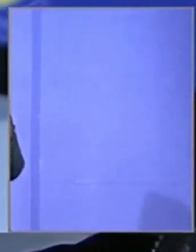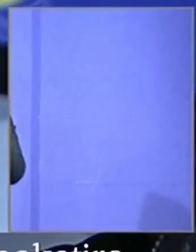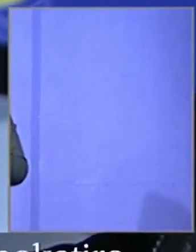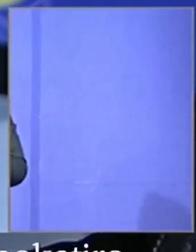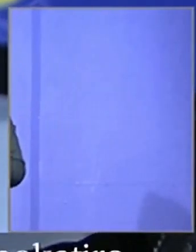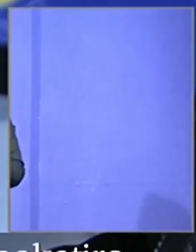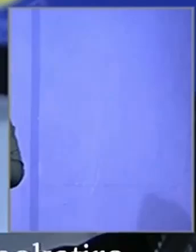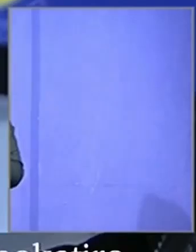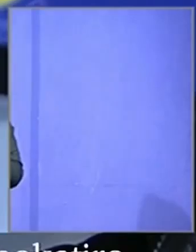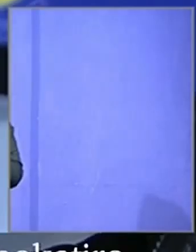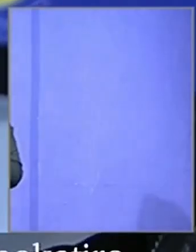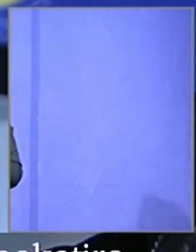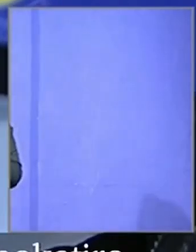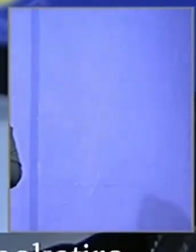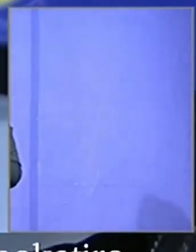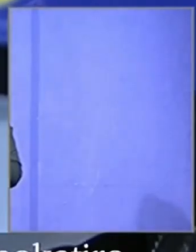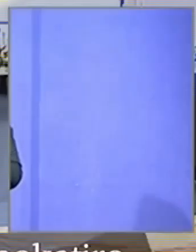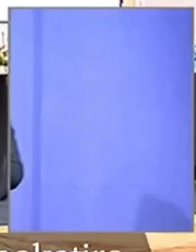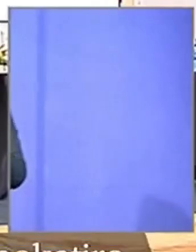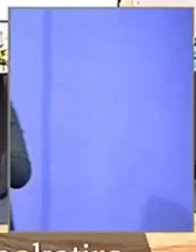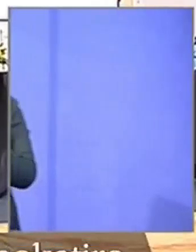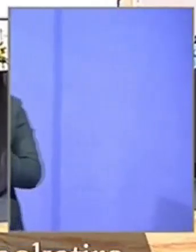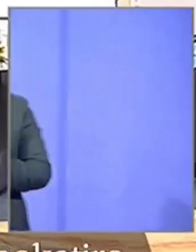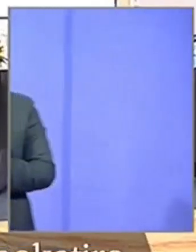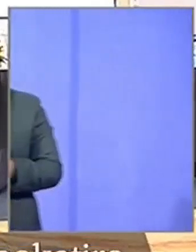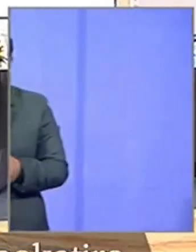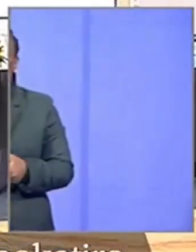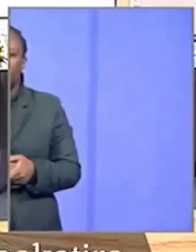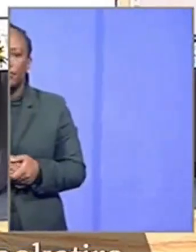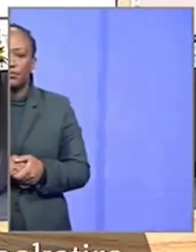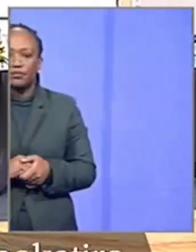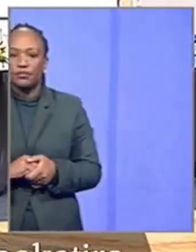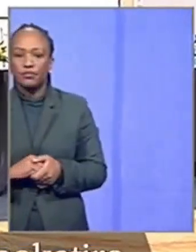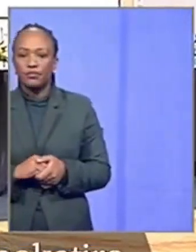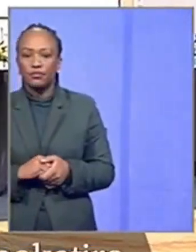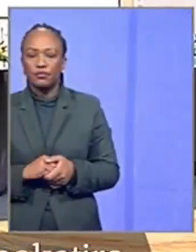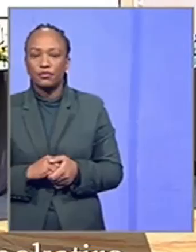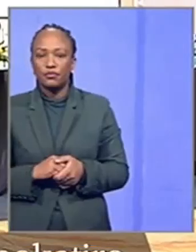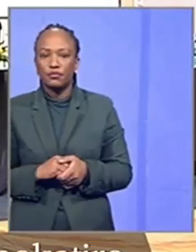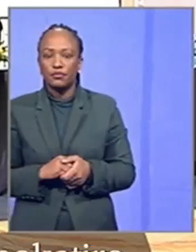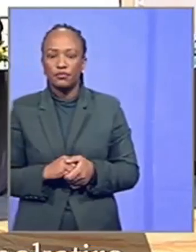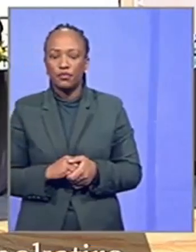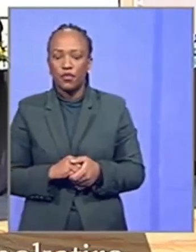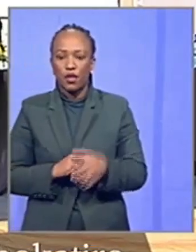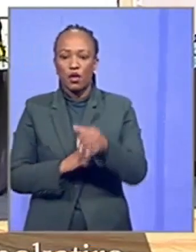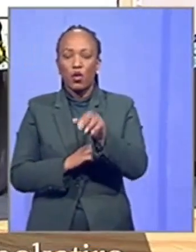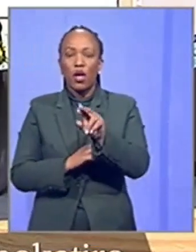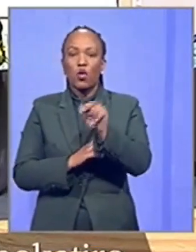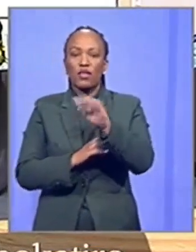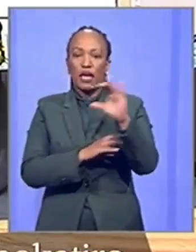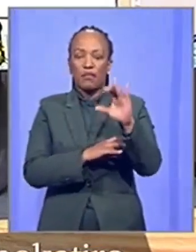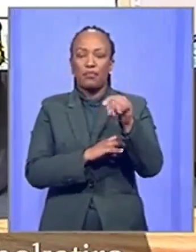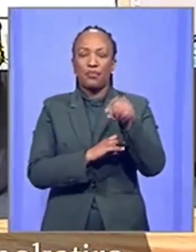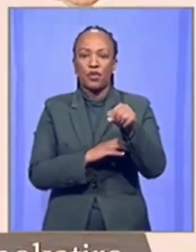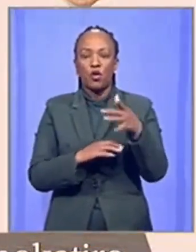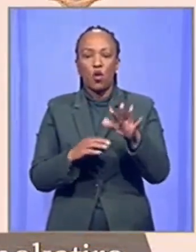informations, we almost everywhere. Mmuso wa province ya Northern Cape o kgothaletsa batjha ho iqalla dikgwebo tsa